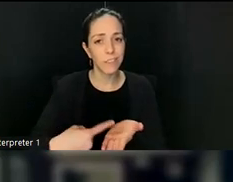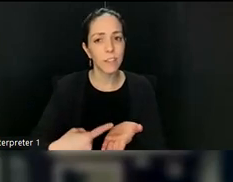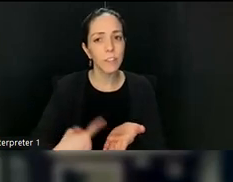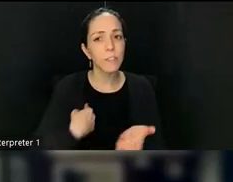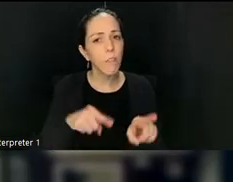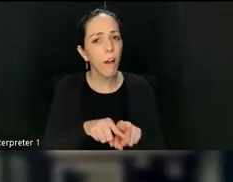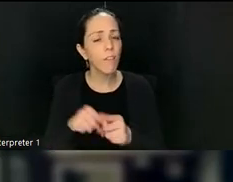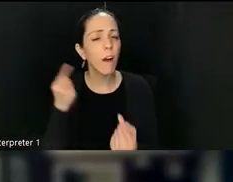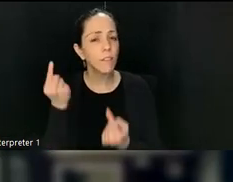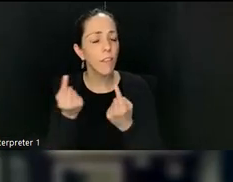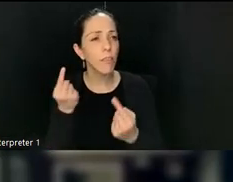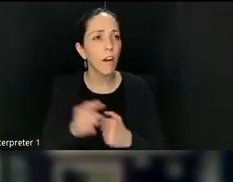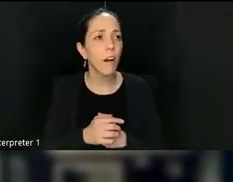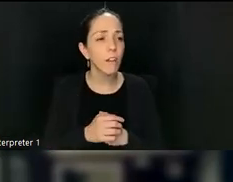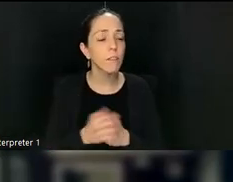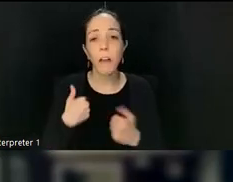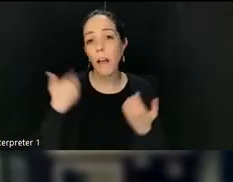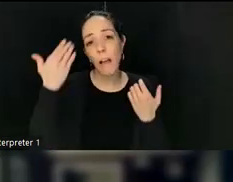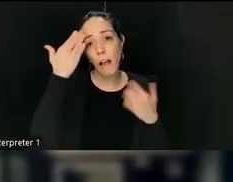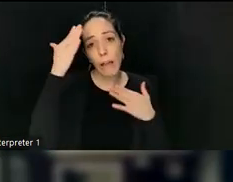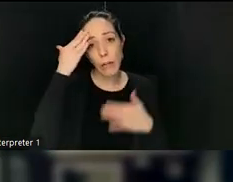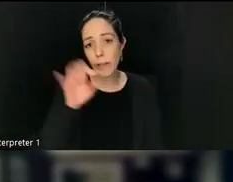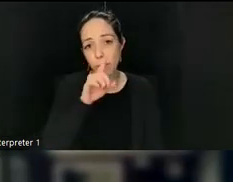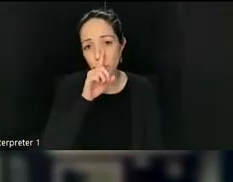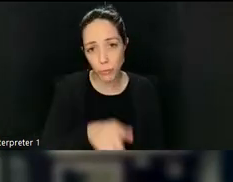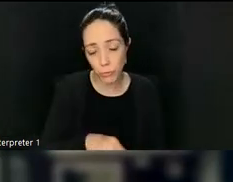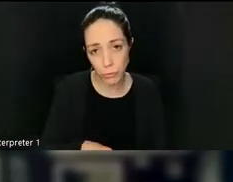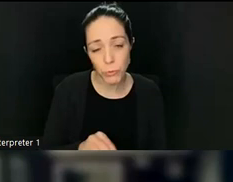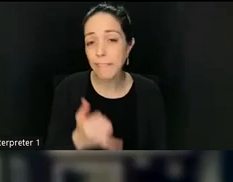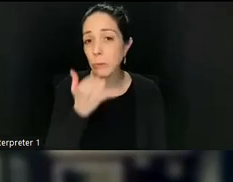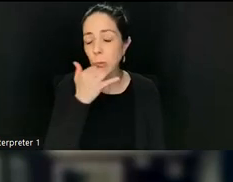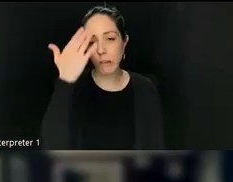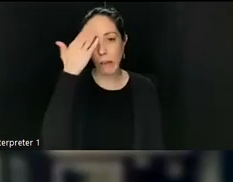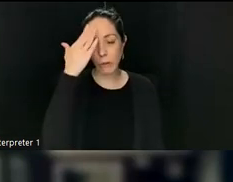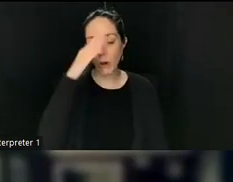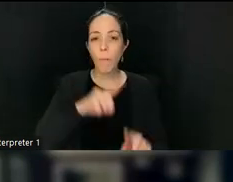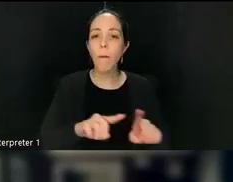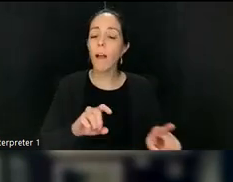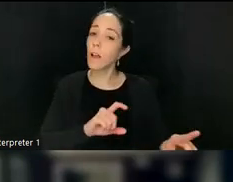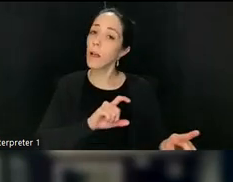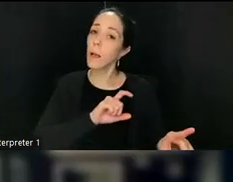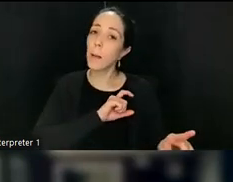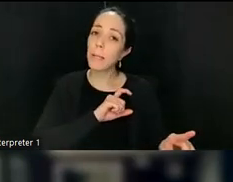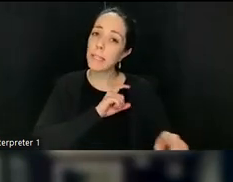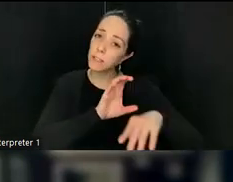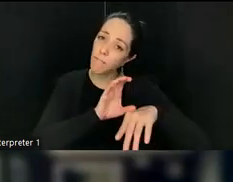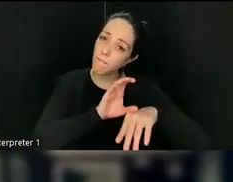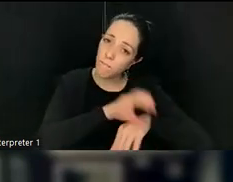is true. And once again, I'm so new, I apologize. I don't know if police are forced to take time